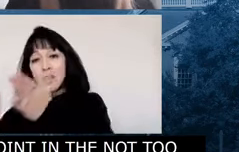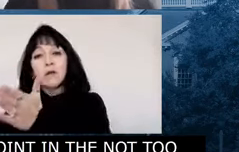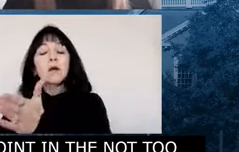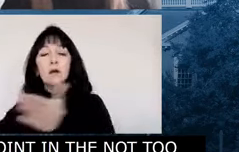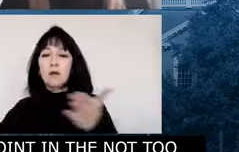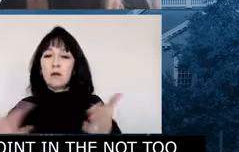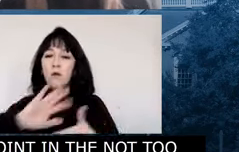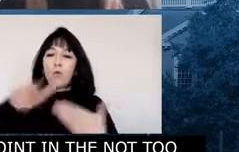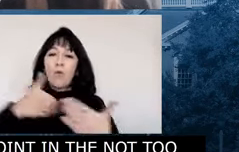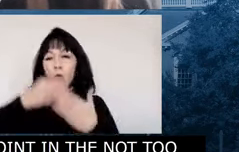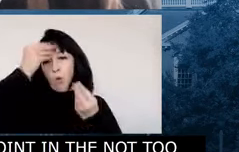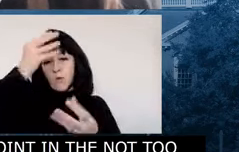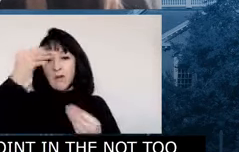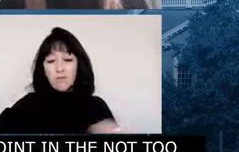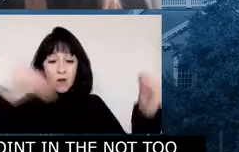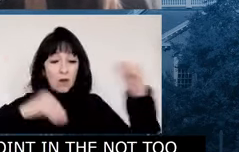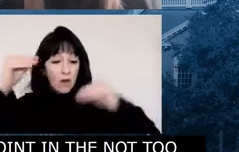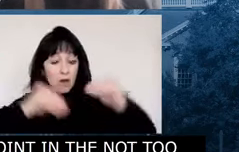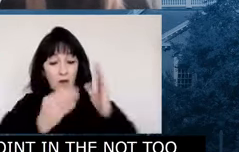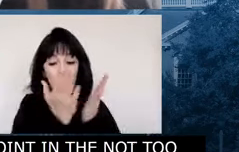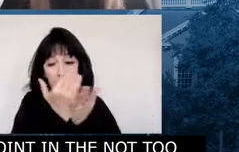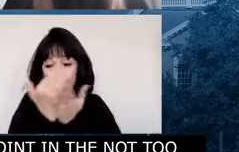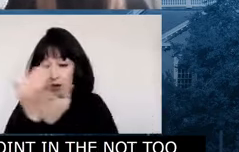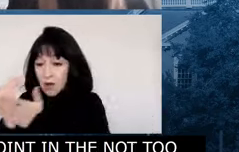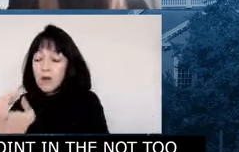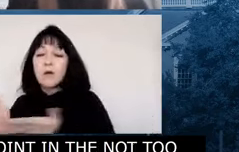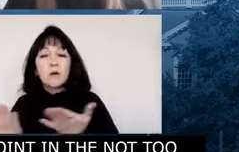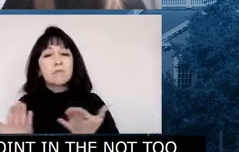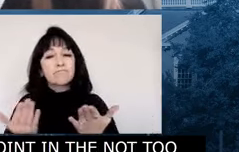vaccine, just like we see with influenza.